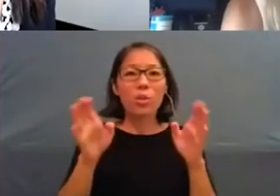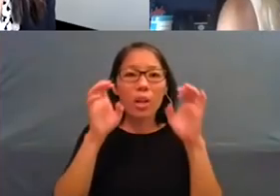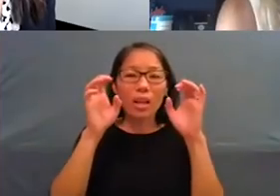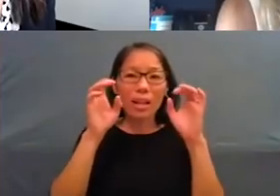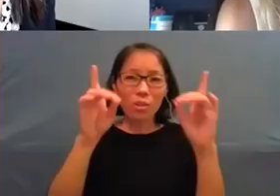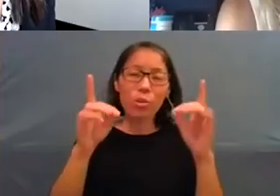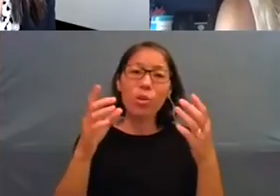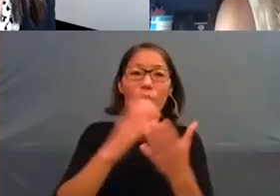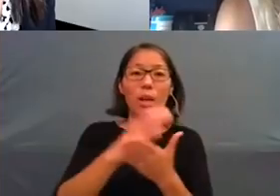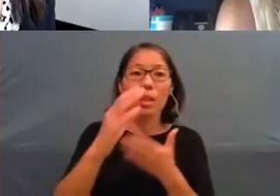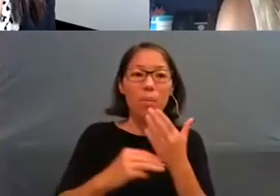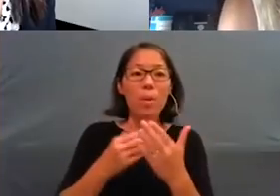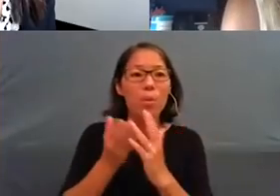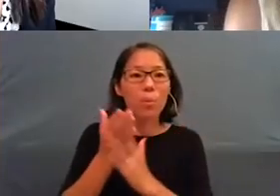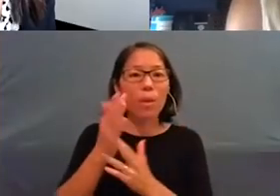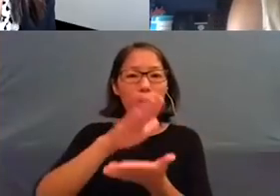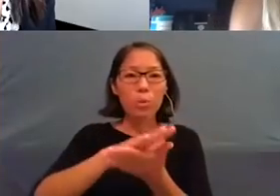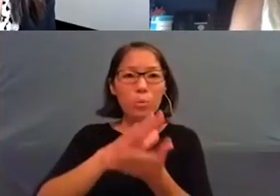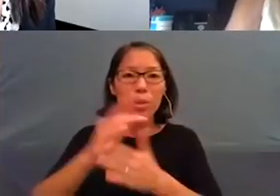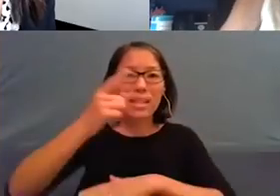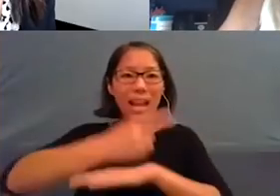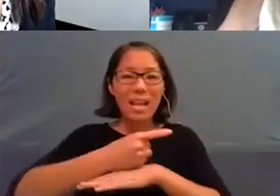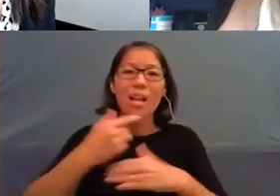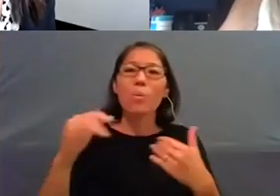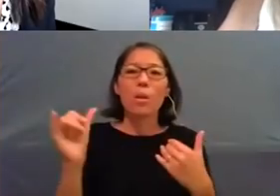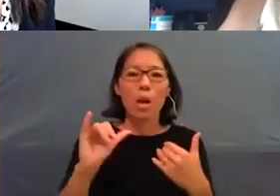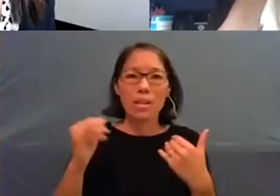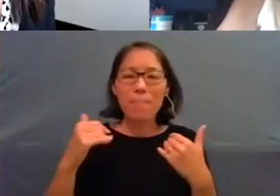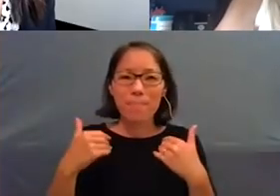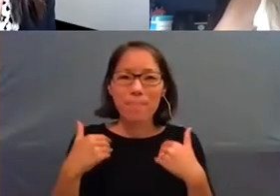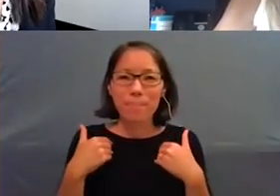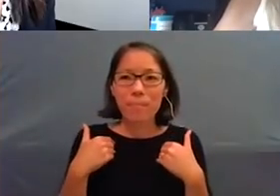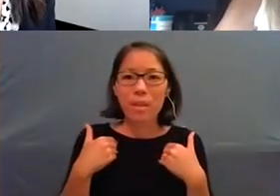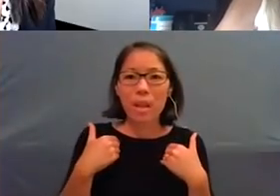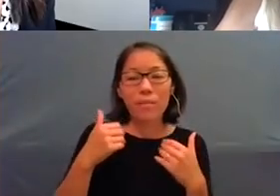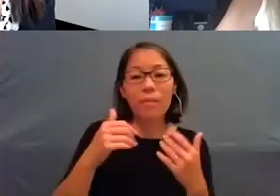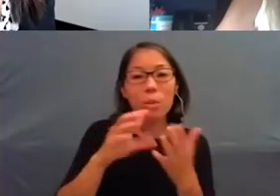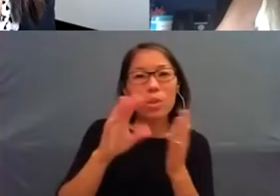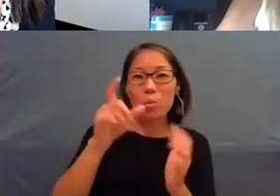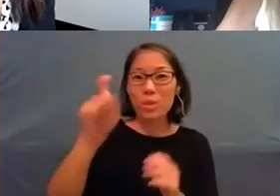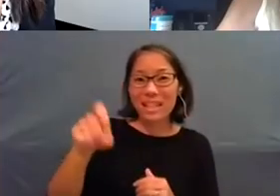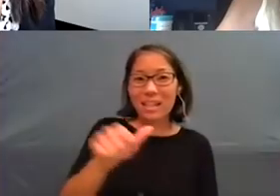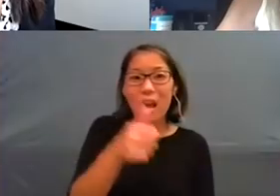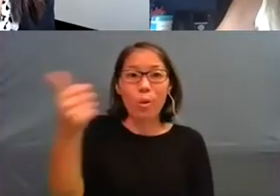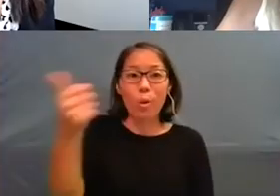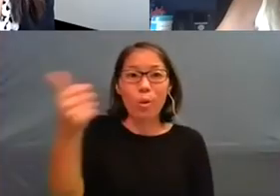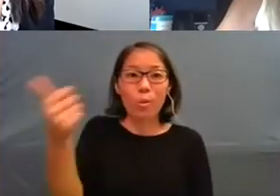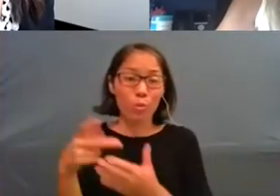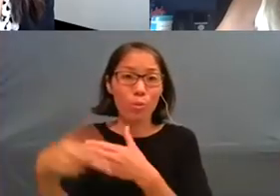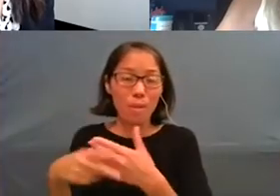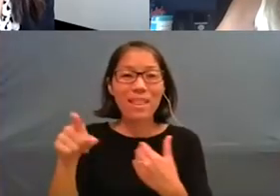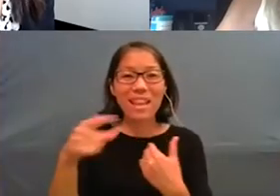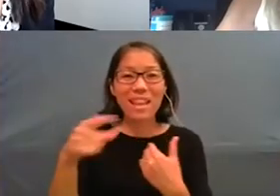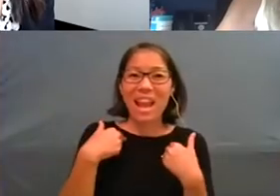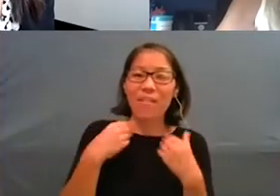day. We have that all the way through students who need an alternate curriculum provided that they have some pretty significant cognitive or